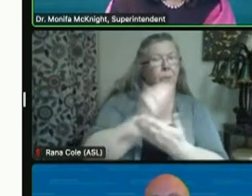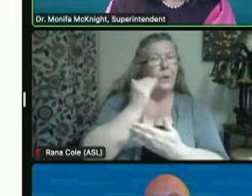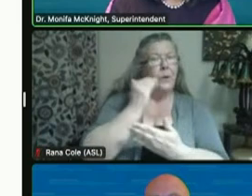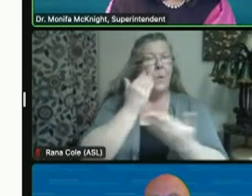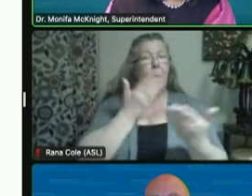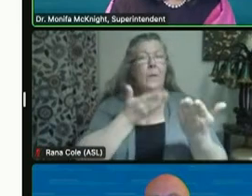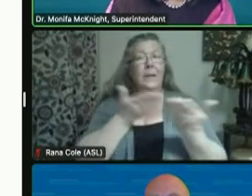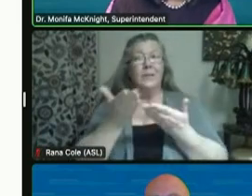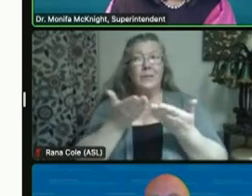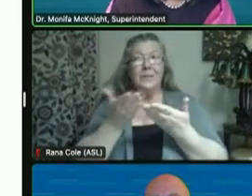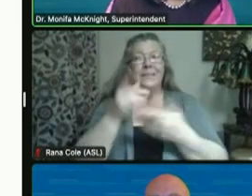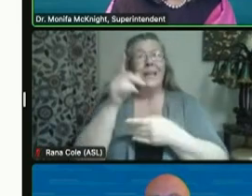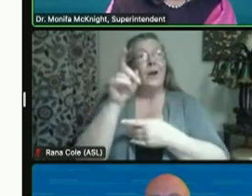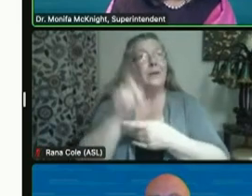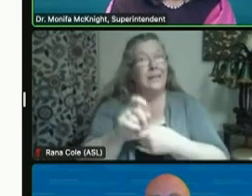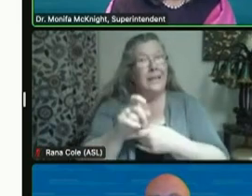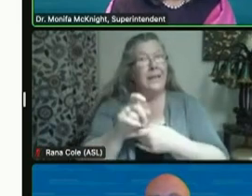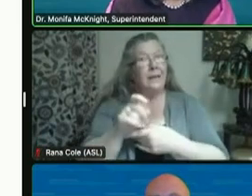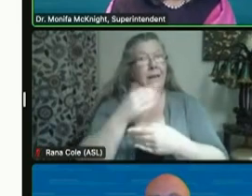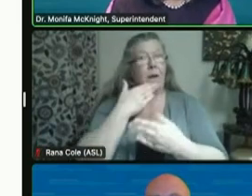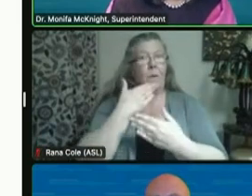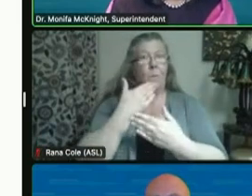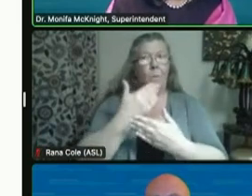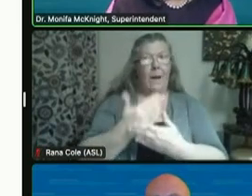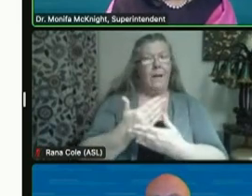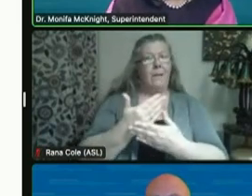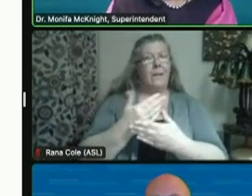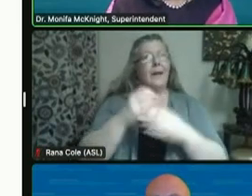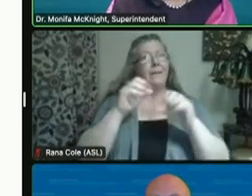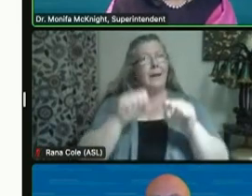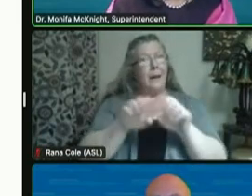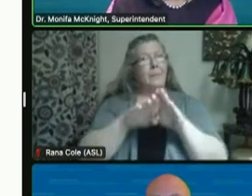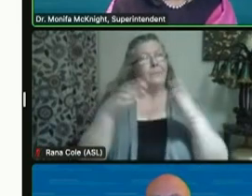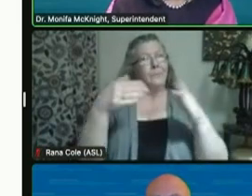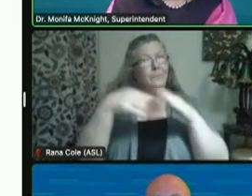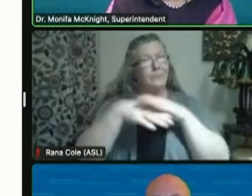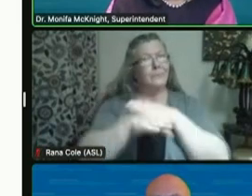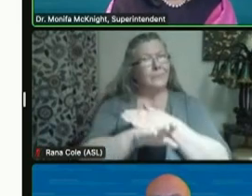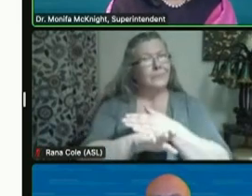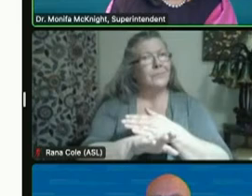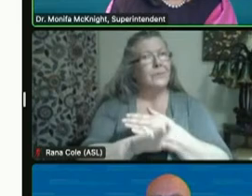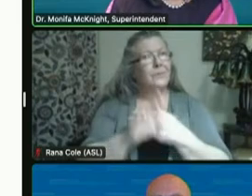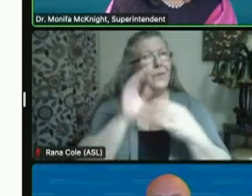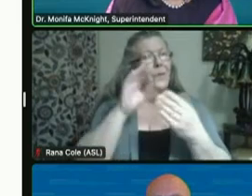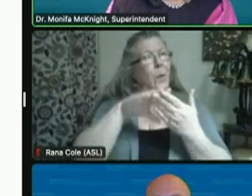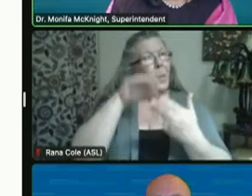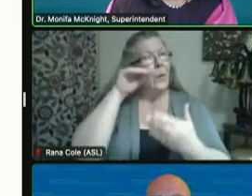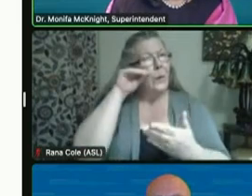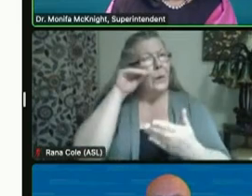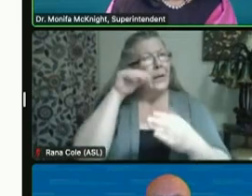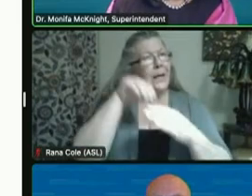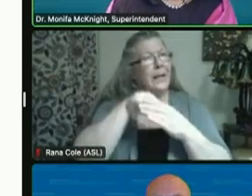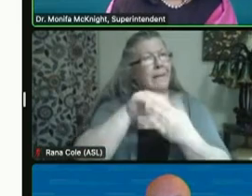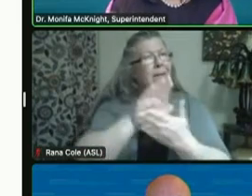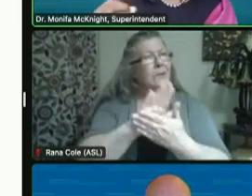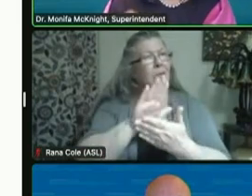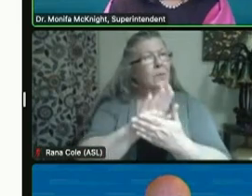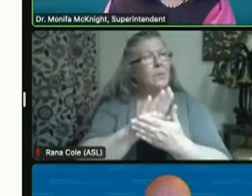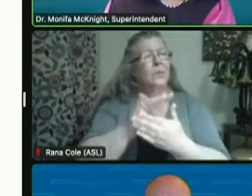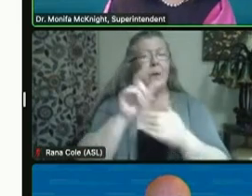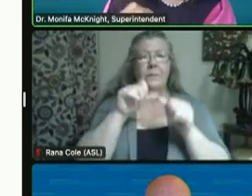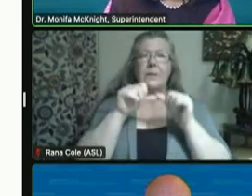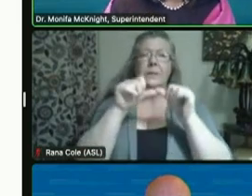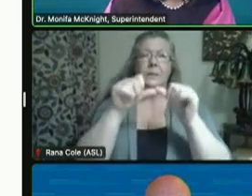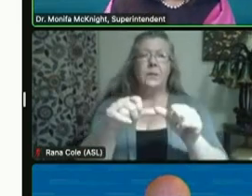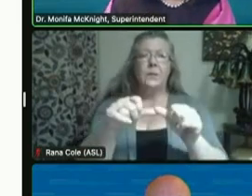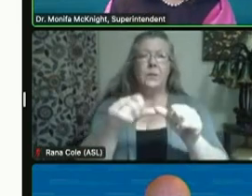to them to make sure that they are well so that they can be accessible to the learning that we have available in our schools. So that is something we will continue to talk about. I will continue